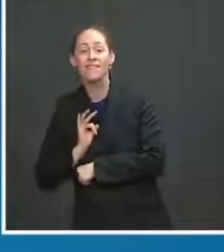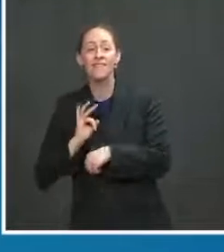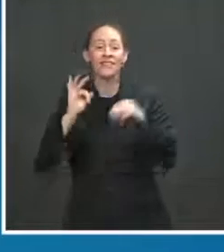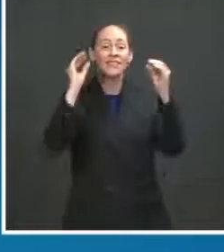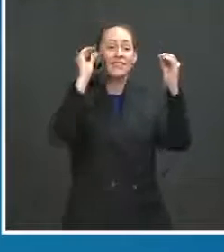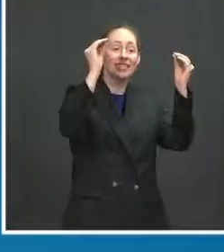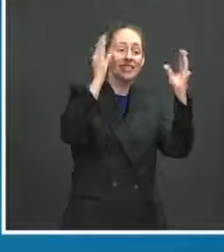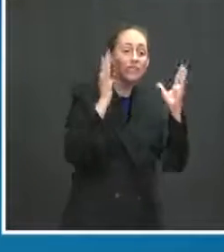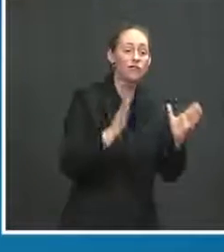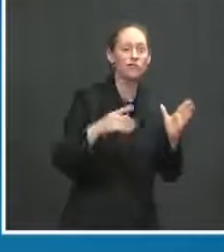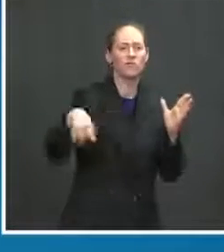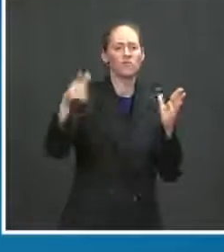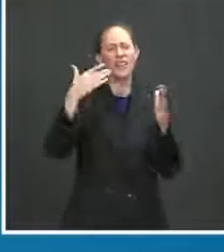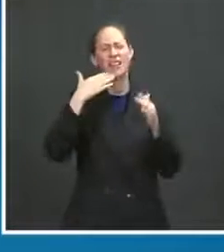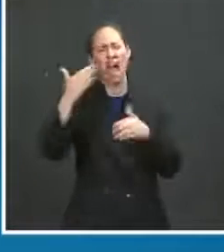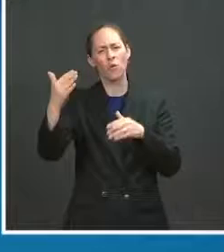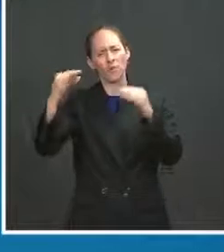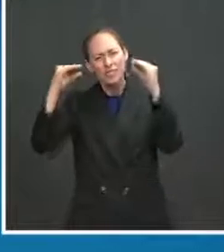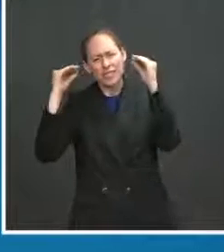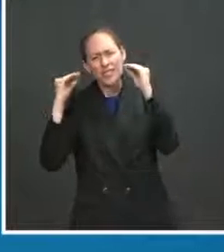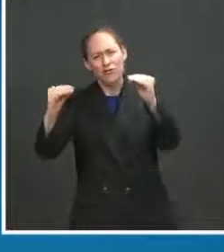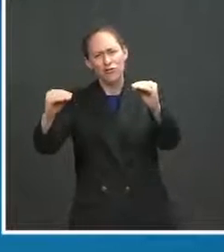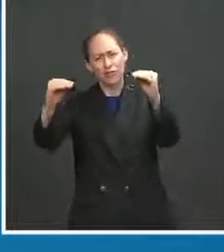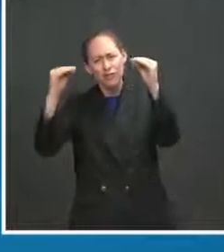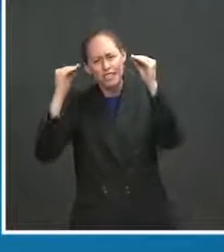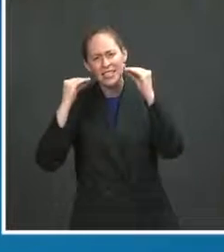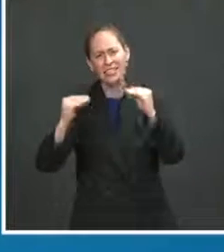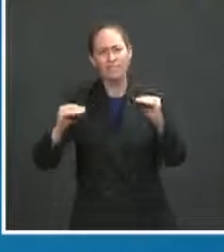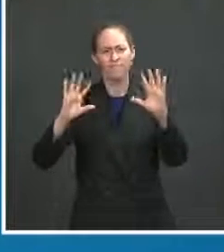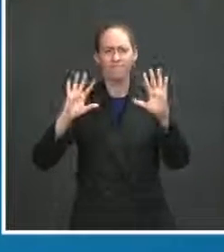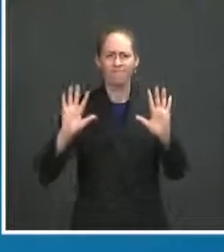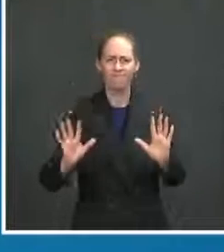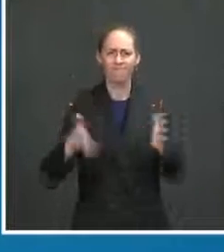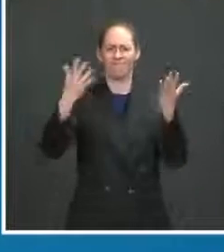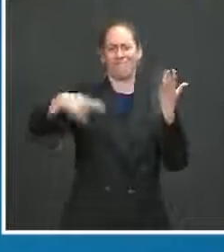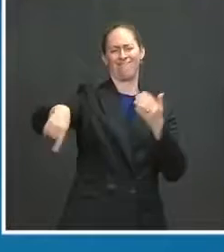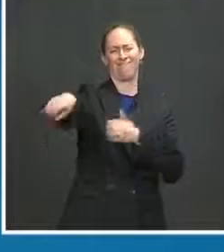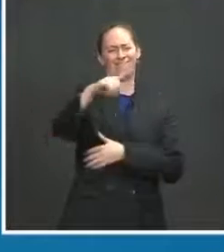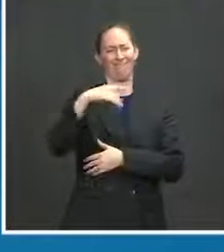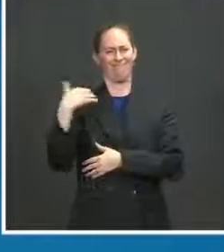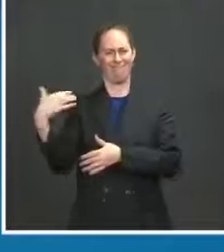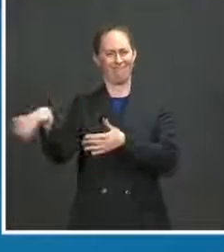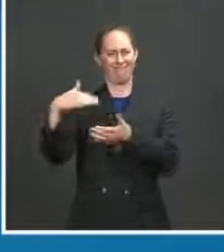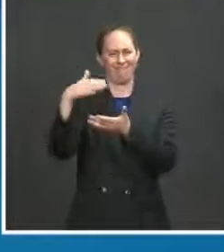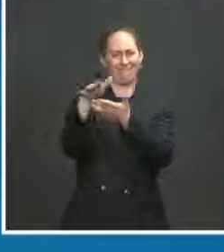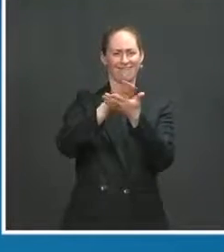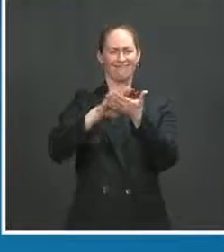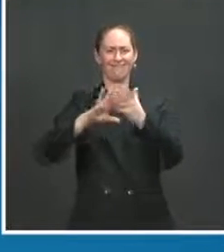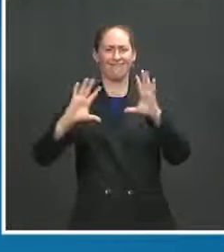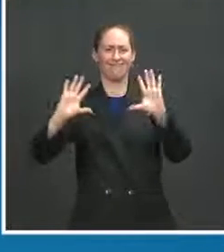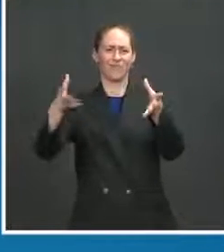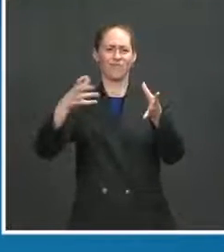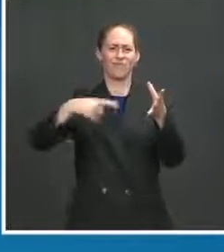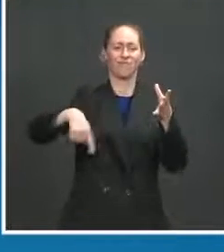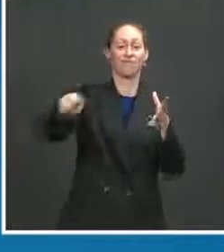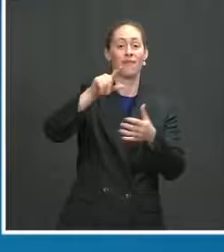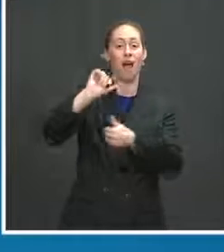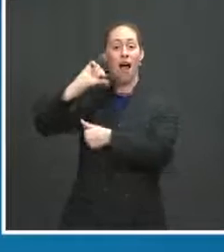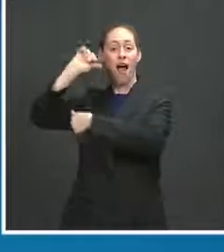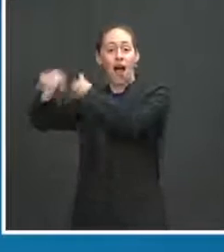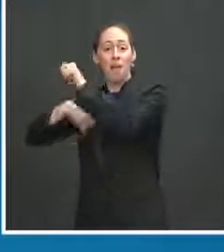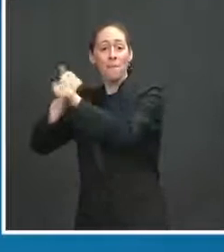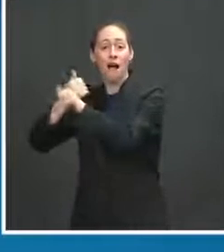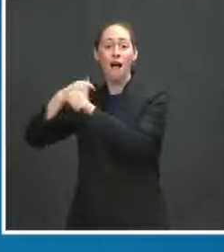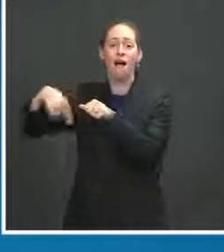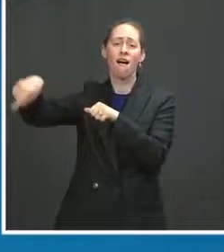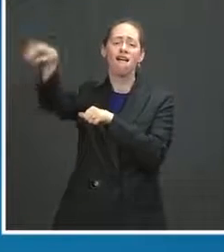educating such a fine crew. Alumni, thank you for the support you have shown over